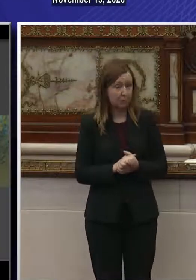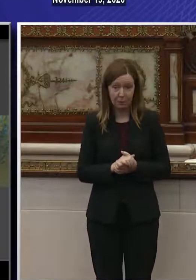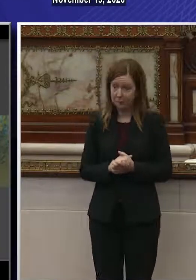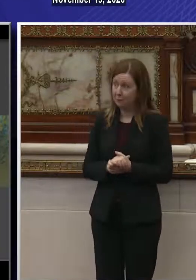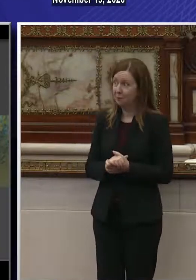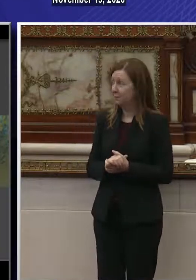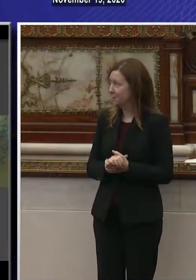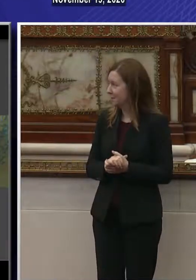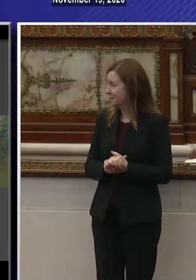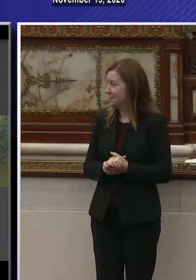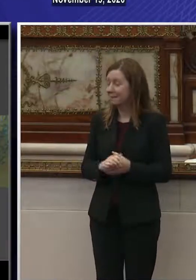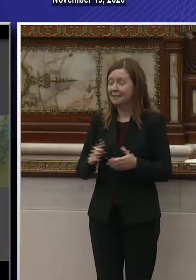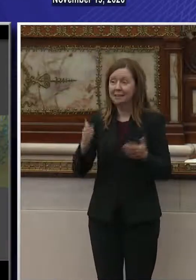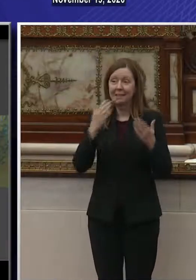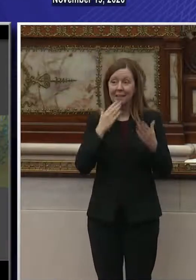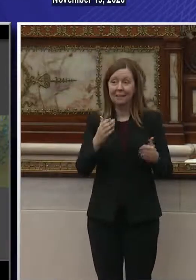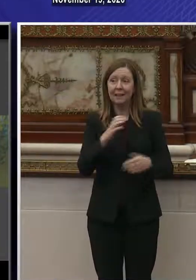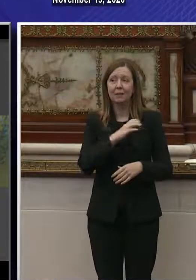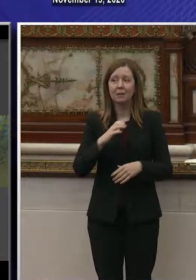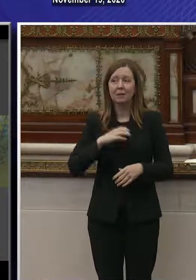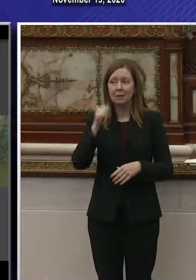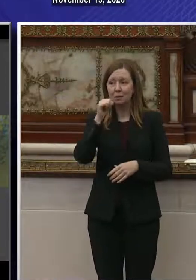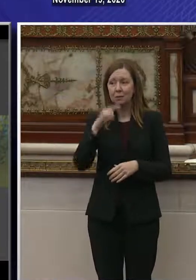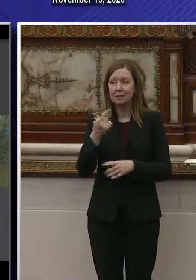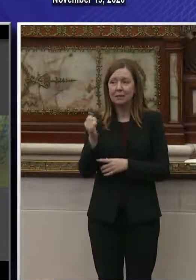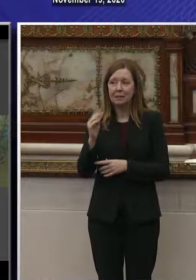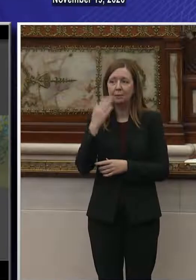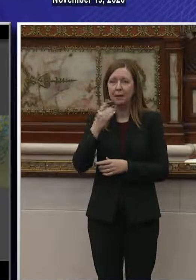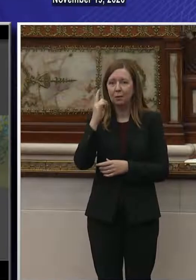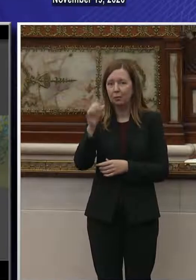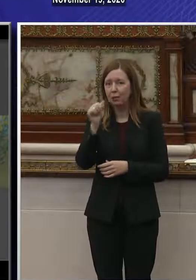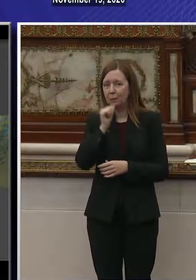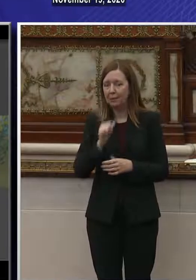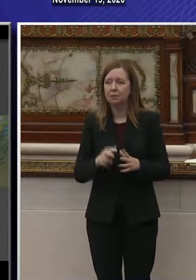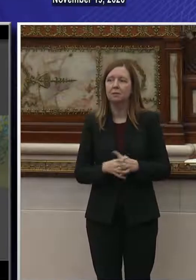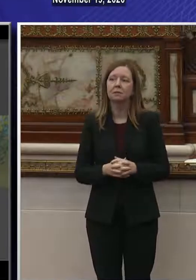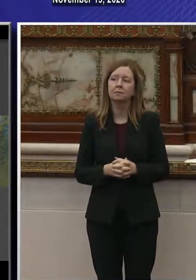Thank you, Councilman. Councilwoman Gim, thank you so much for your patience.